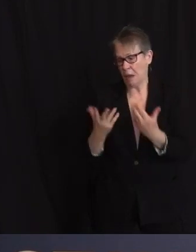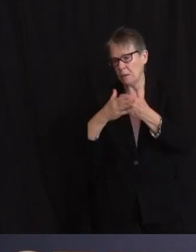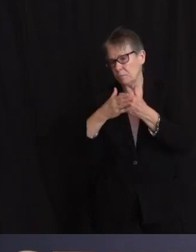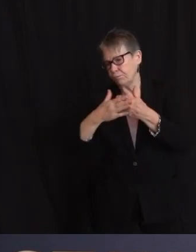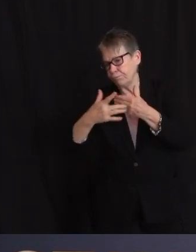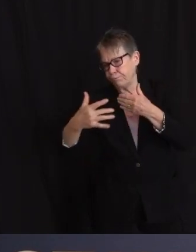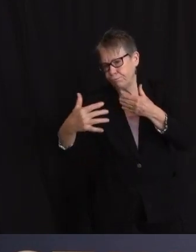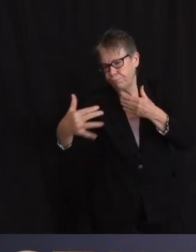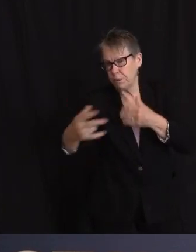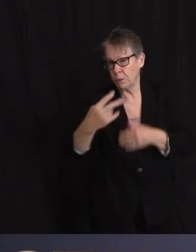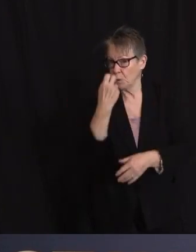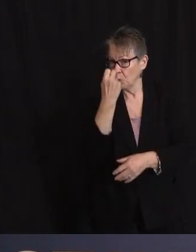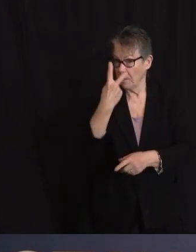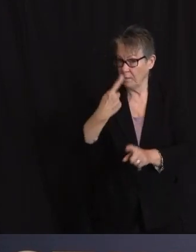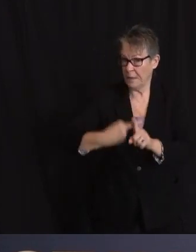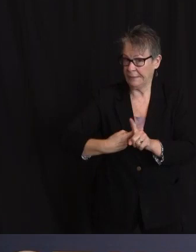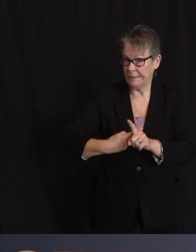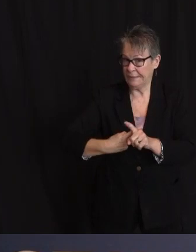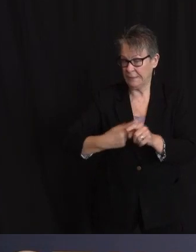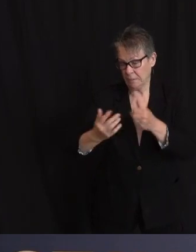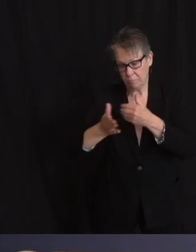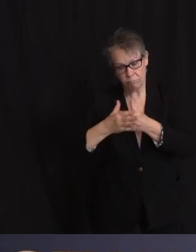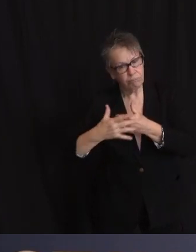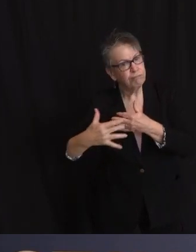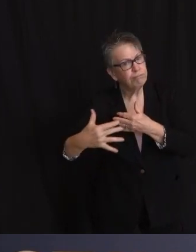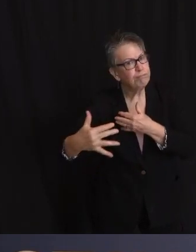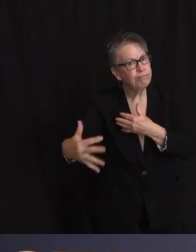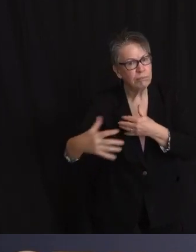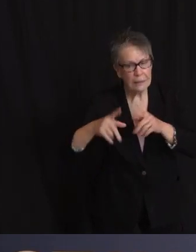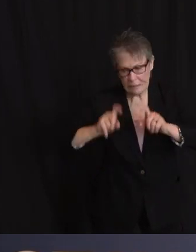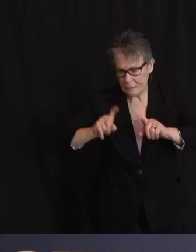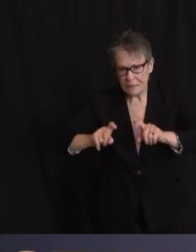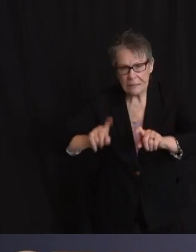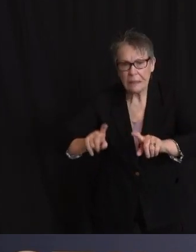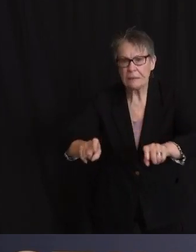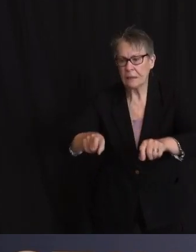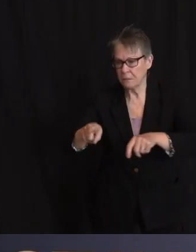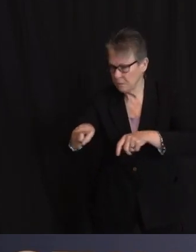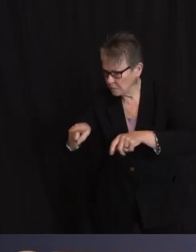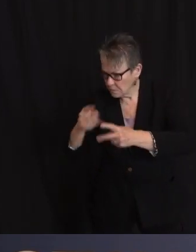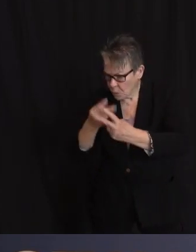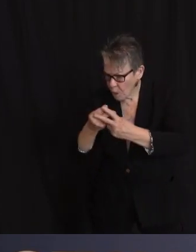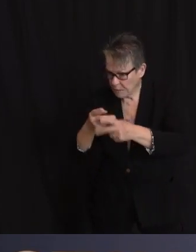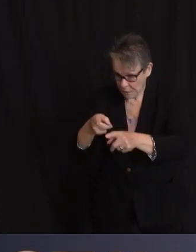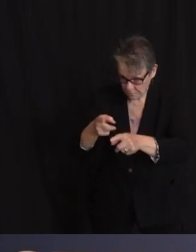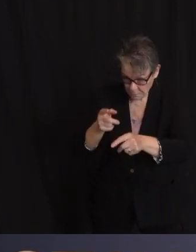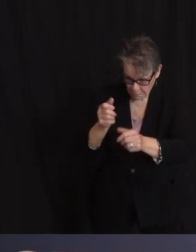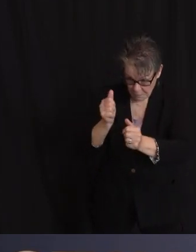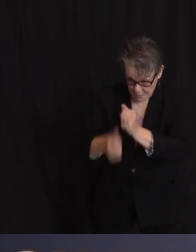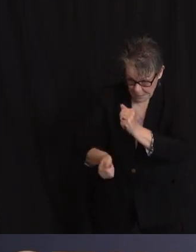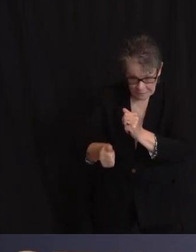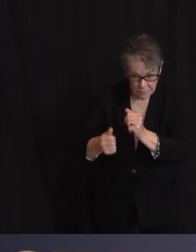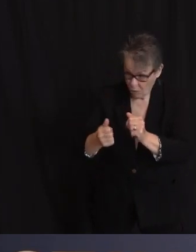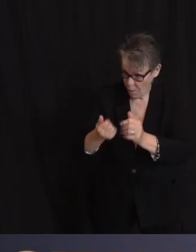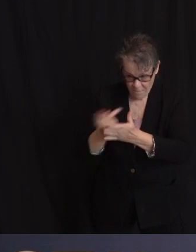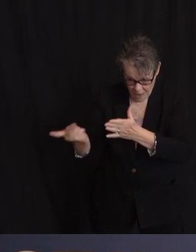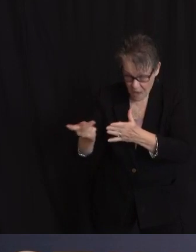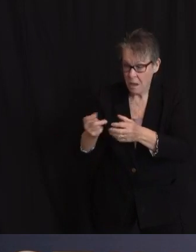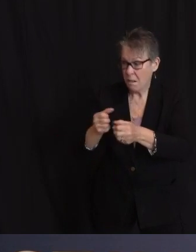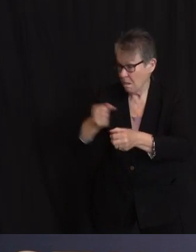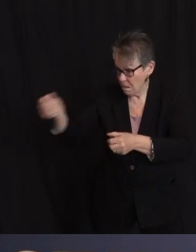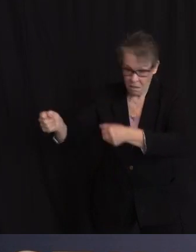Well, Camden has had a significant increase in testing, in positive cases. I don't know, I don't